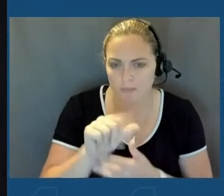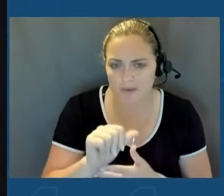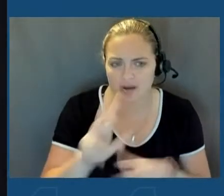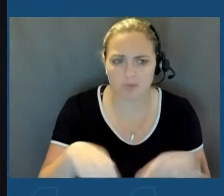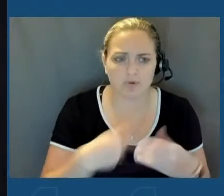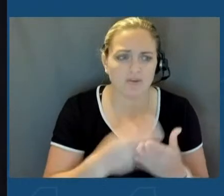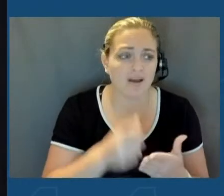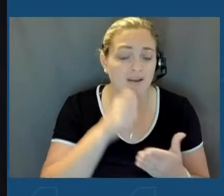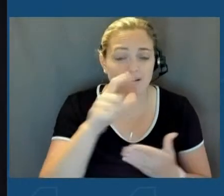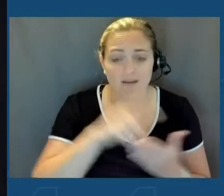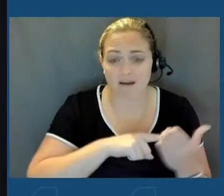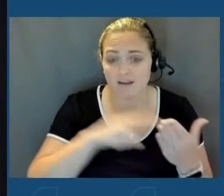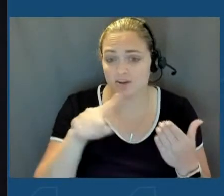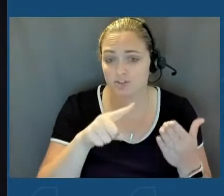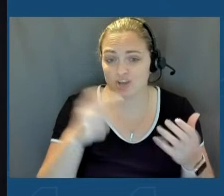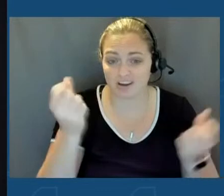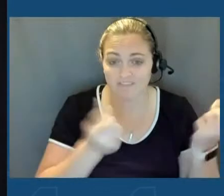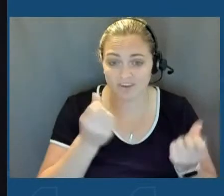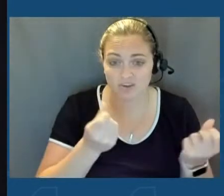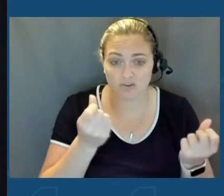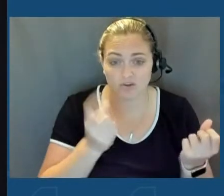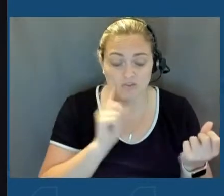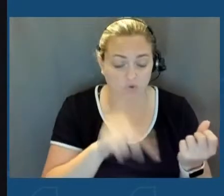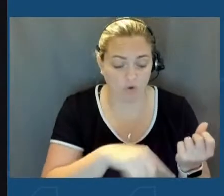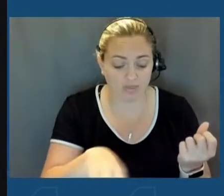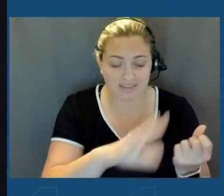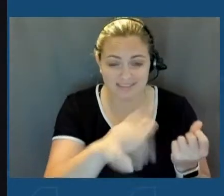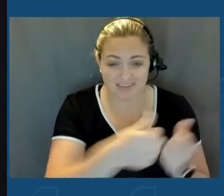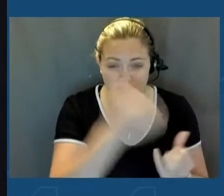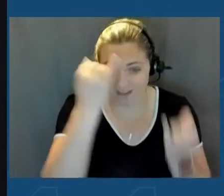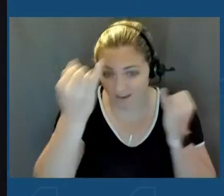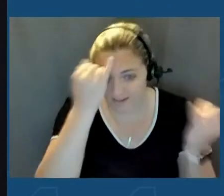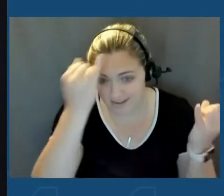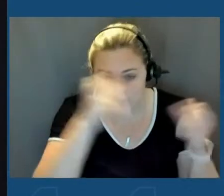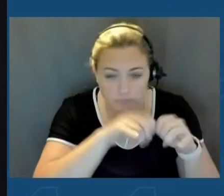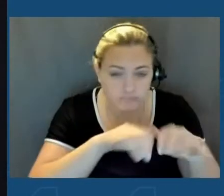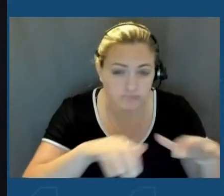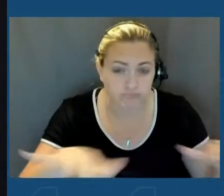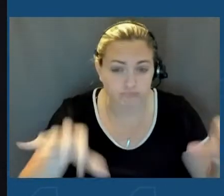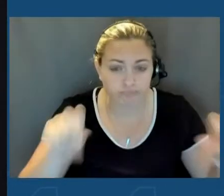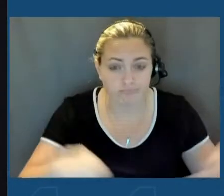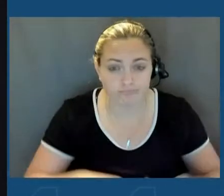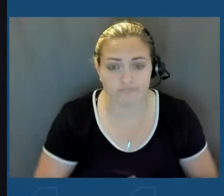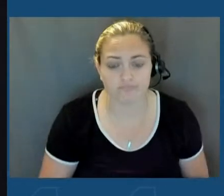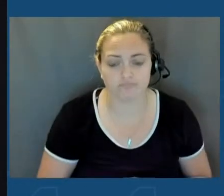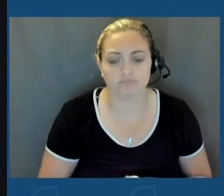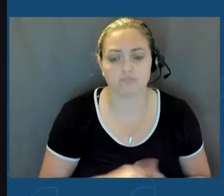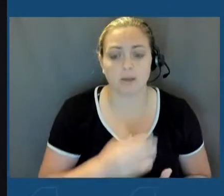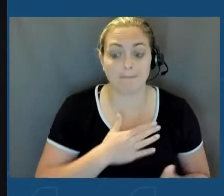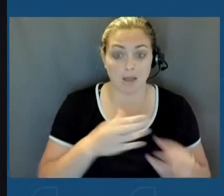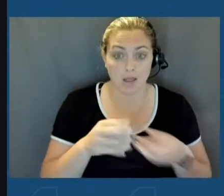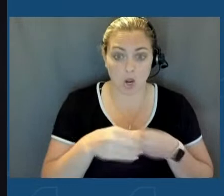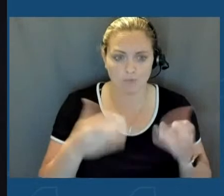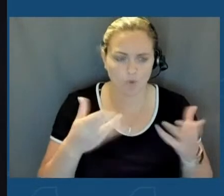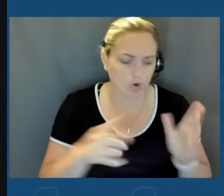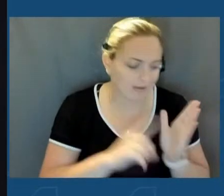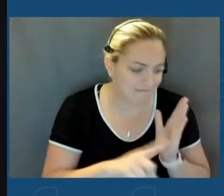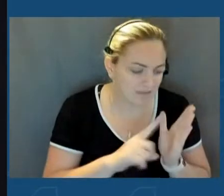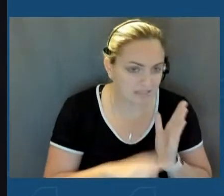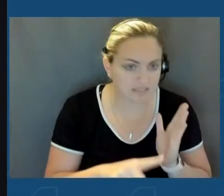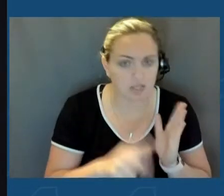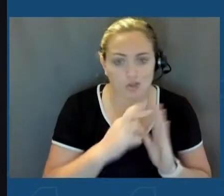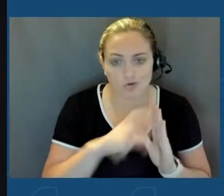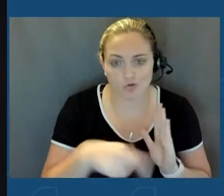unchecked vehicle for these dangerous and corrosive ideas to spread. In my office, we are already investigating the role